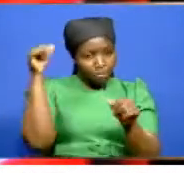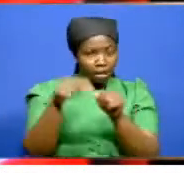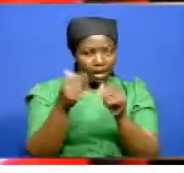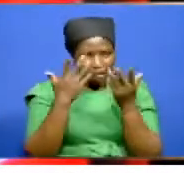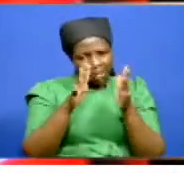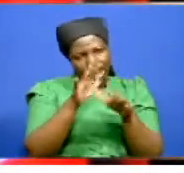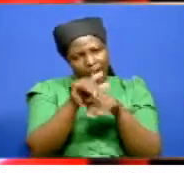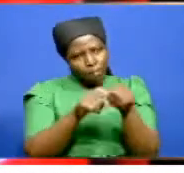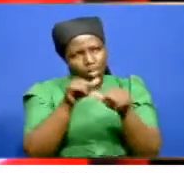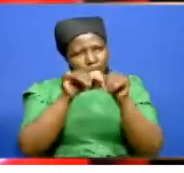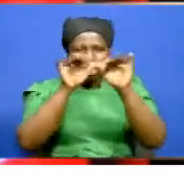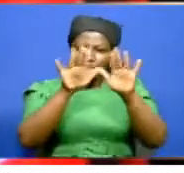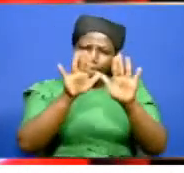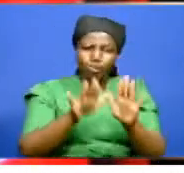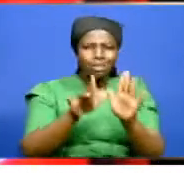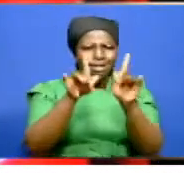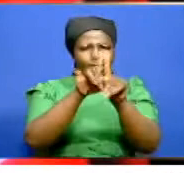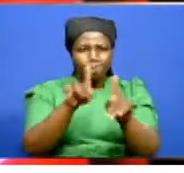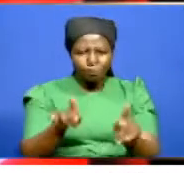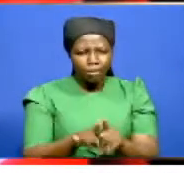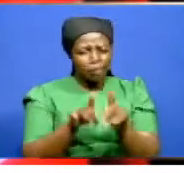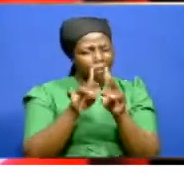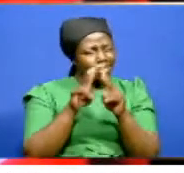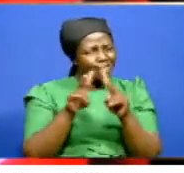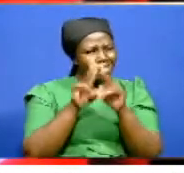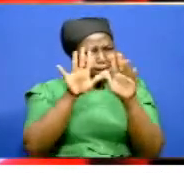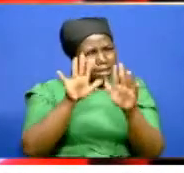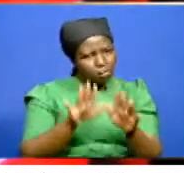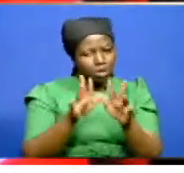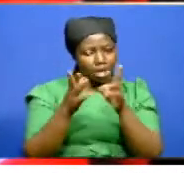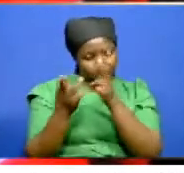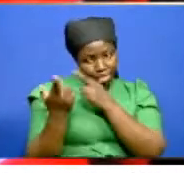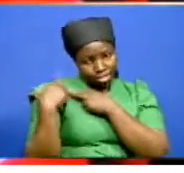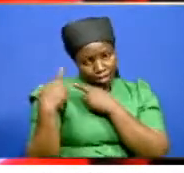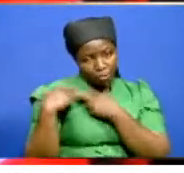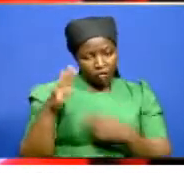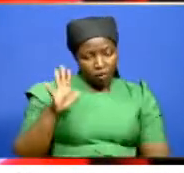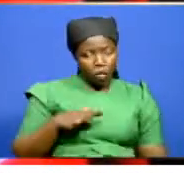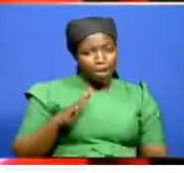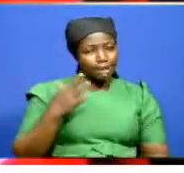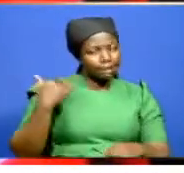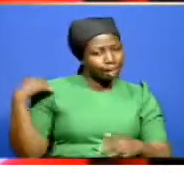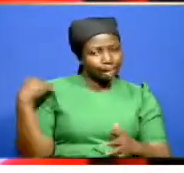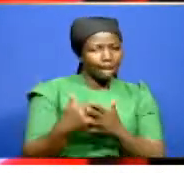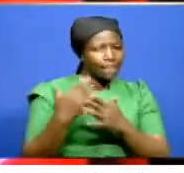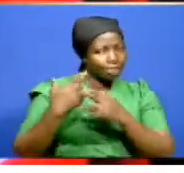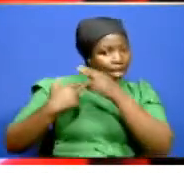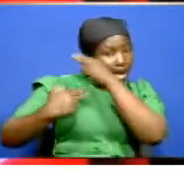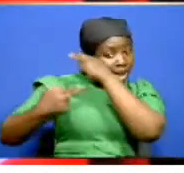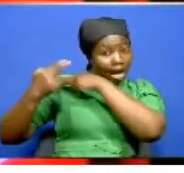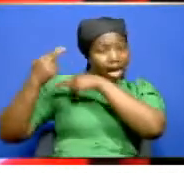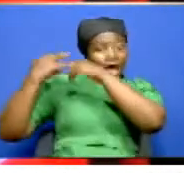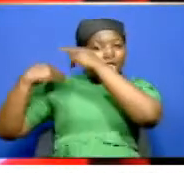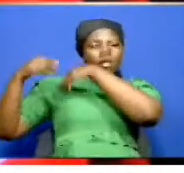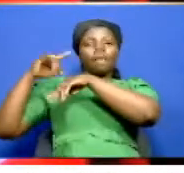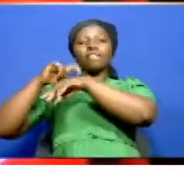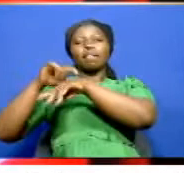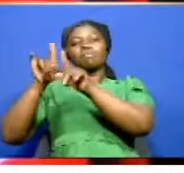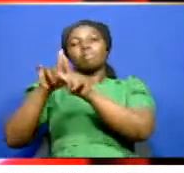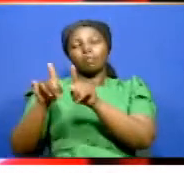of the essential and unequivocal role women have played since the history of time as